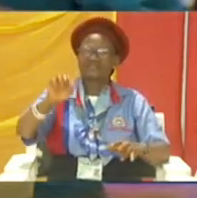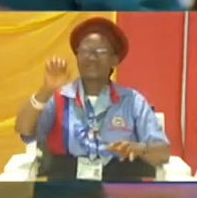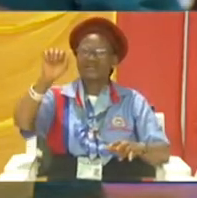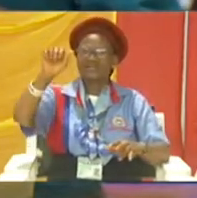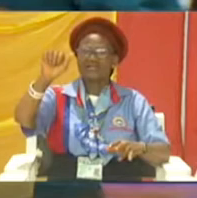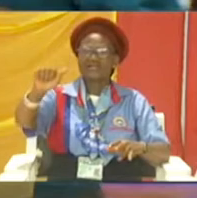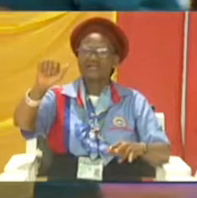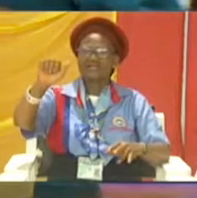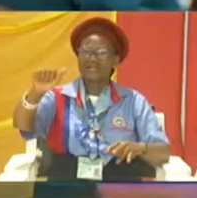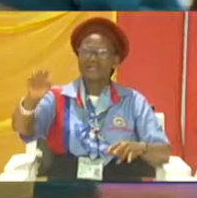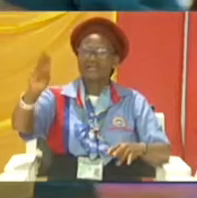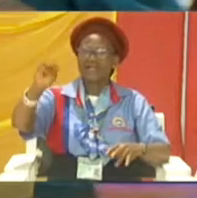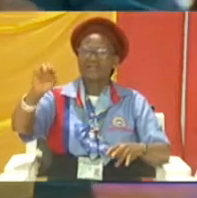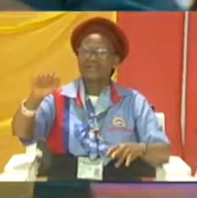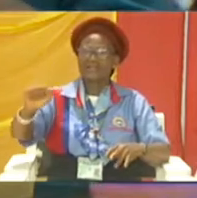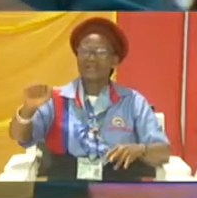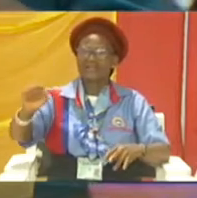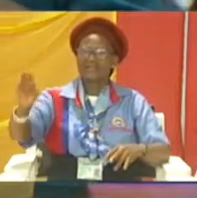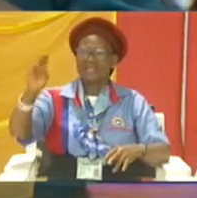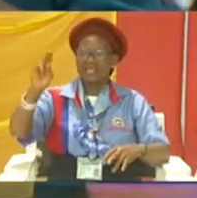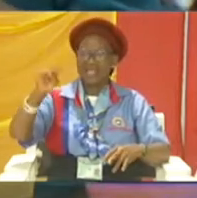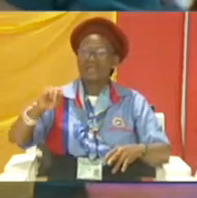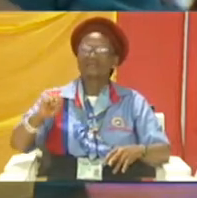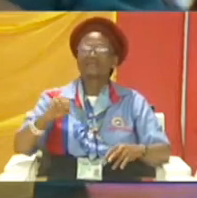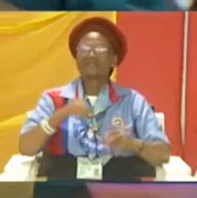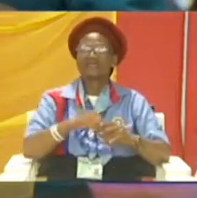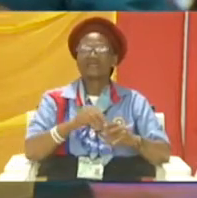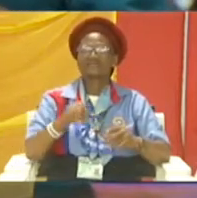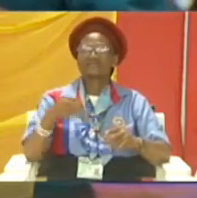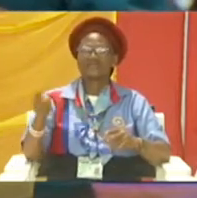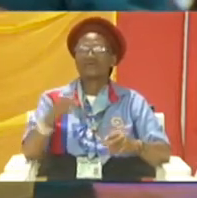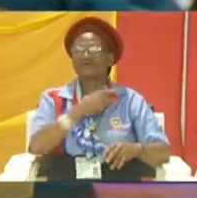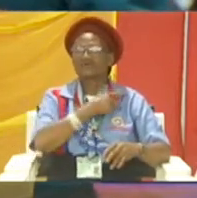2 Kings chapter 5, from verse 1 to